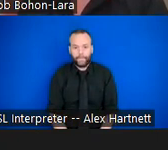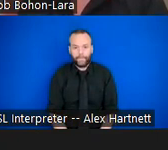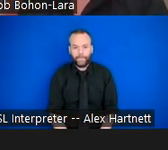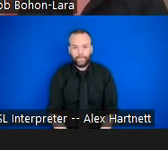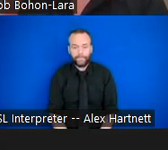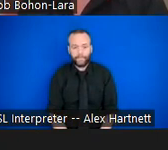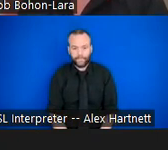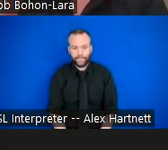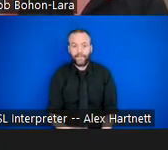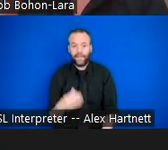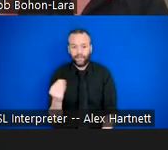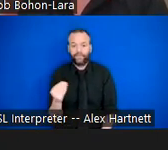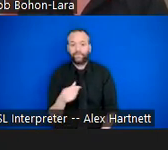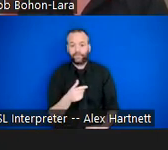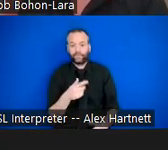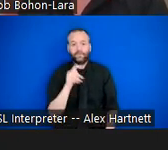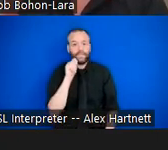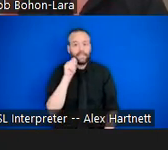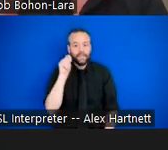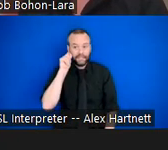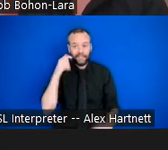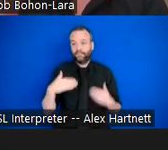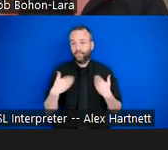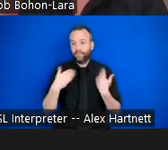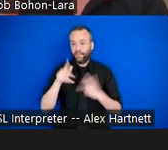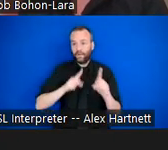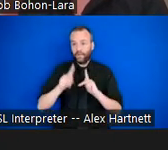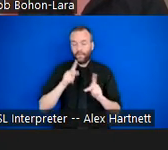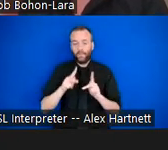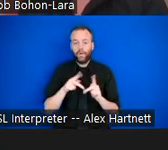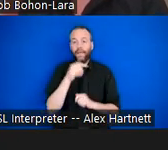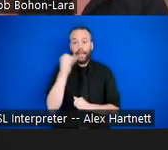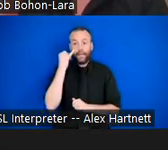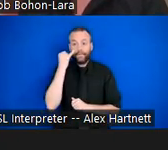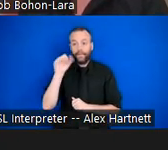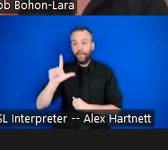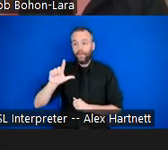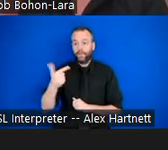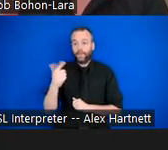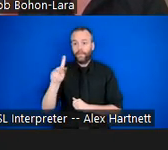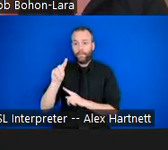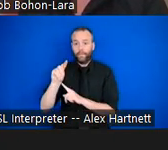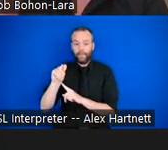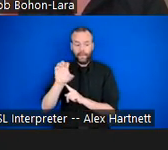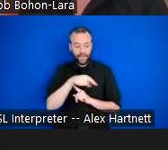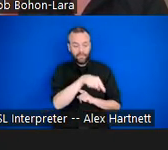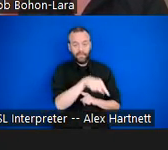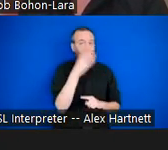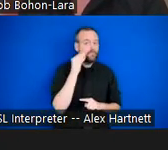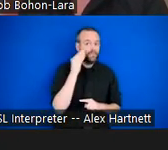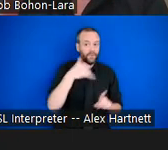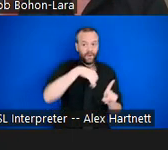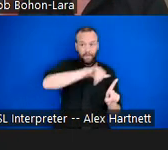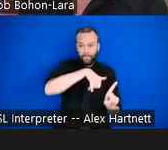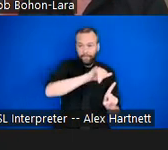plus children are victimized and bullied at rates 4 times higher than non-LGBTQ plus children, and